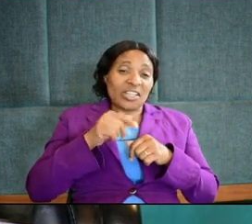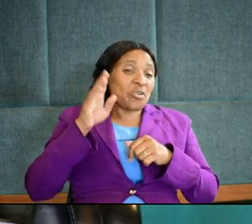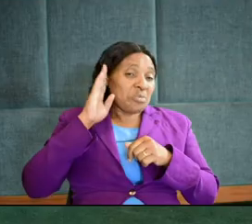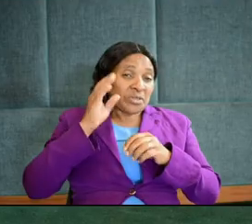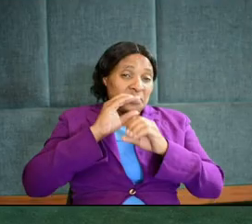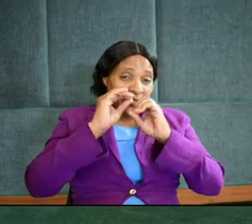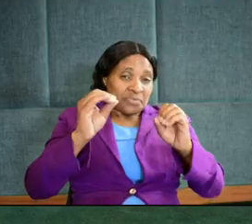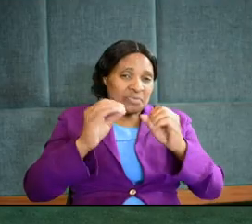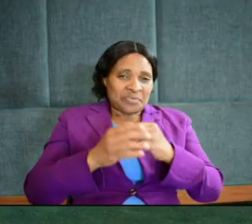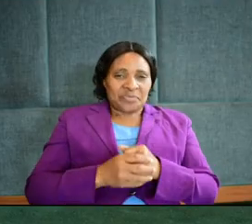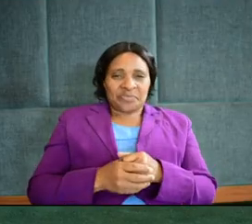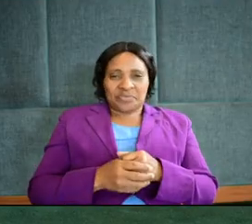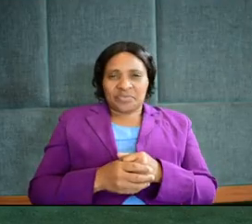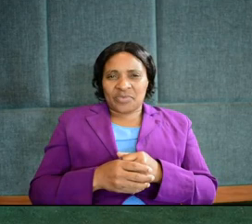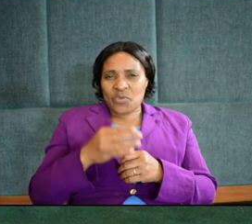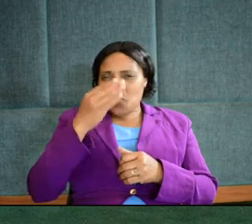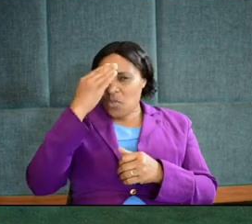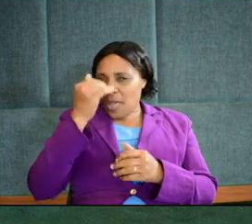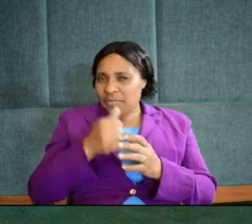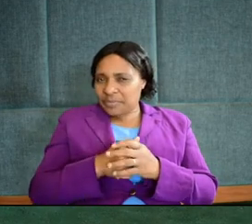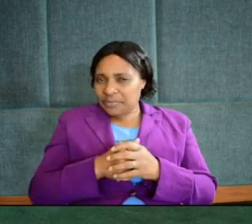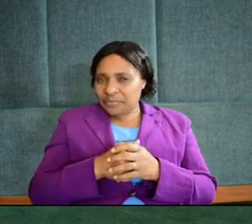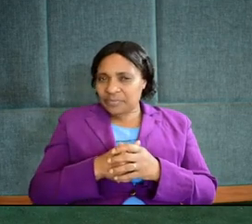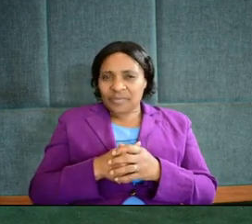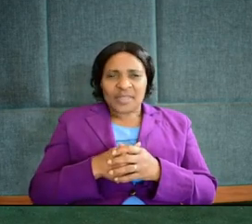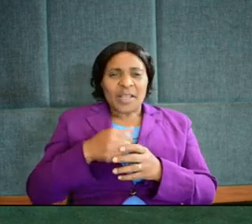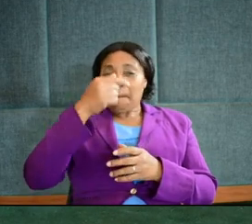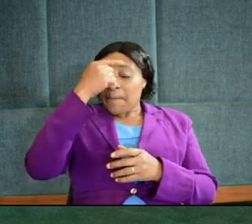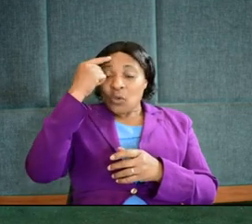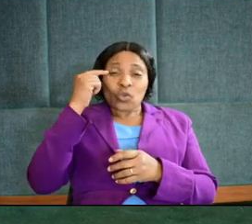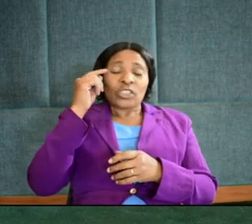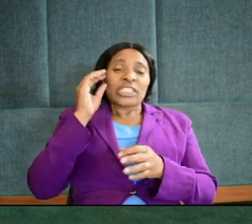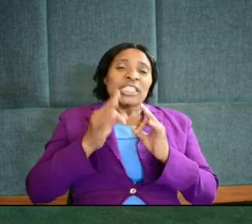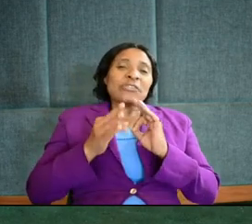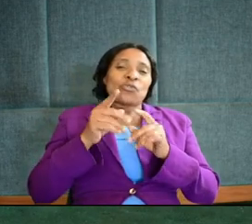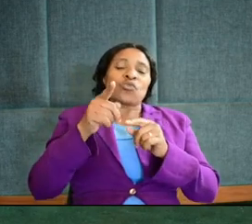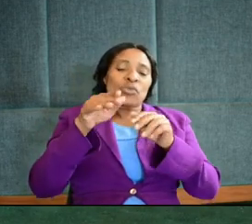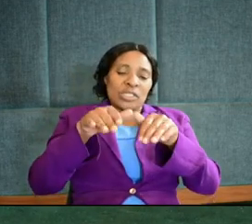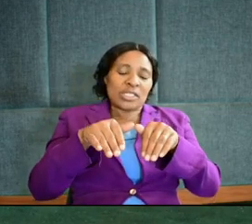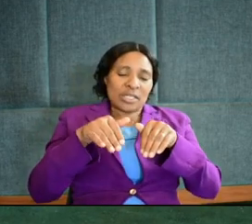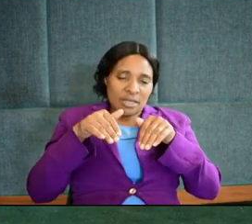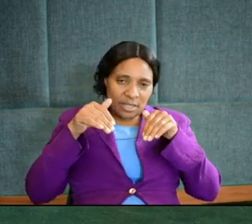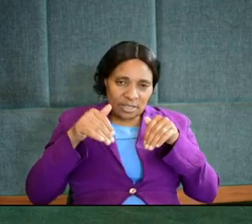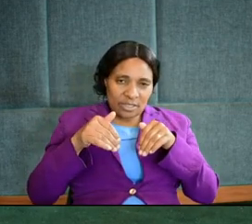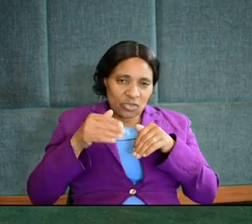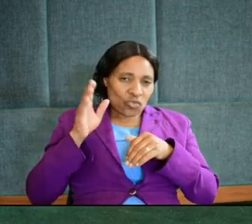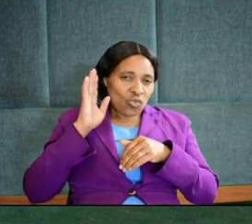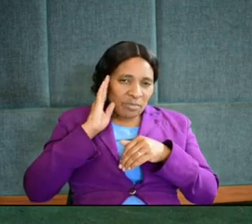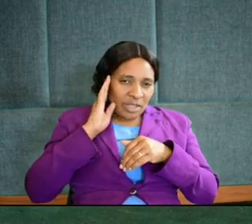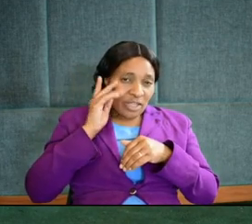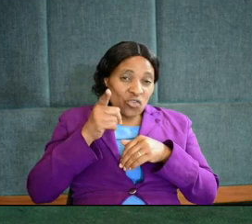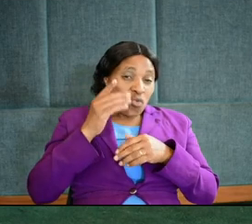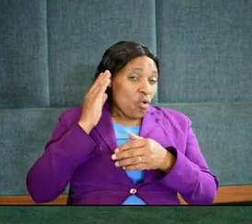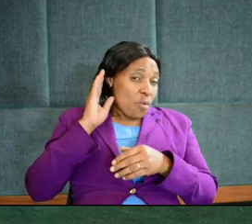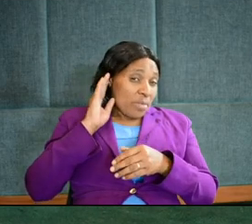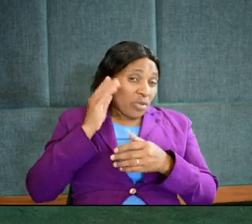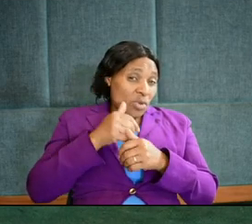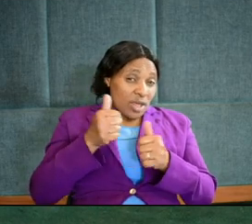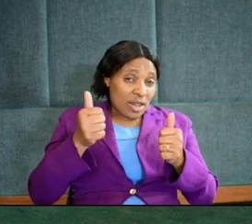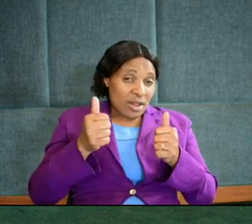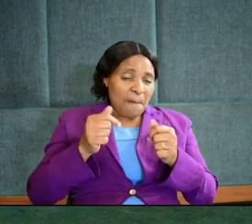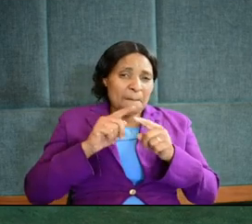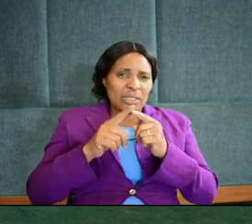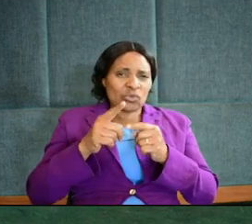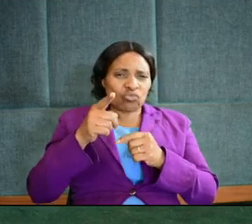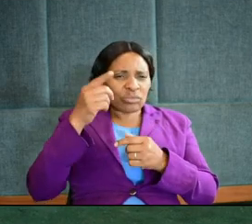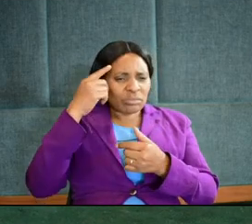Yes. Because if you delayed to obey, did you really obey? Or because you realized